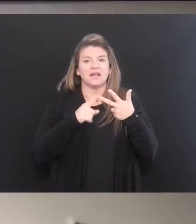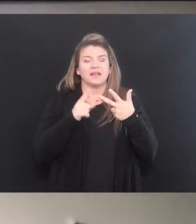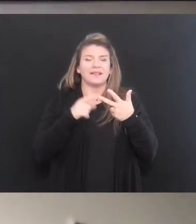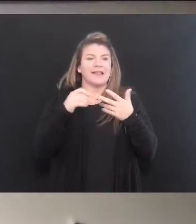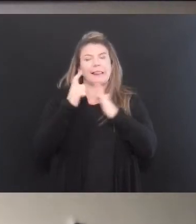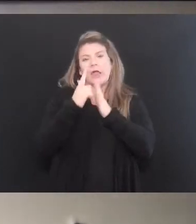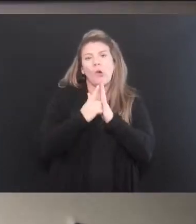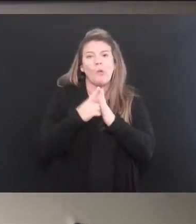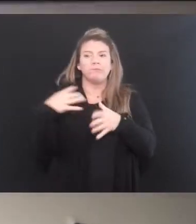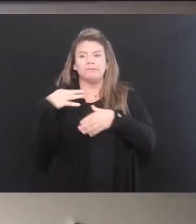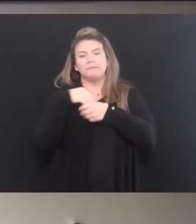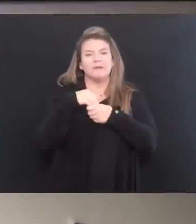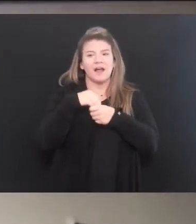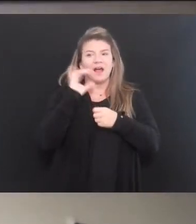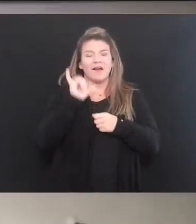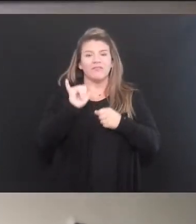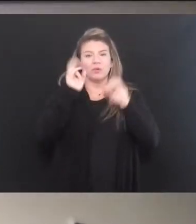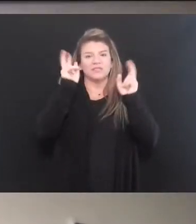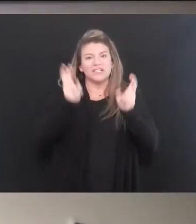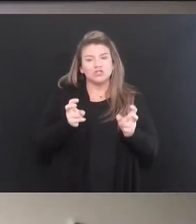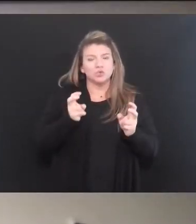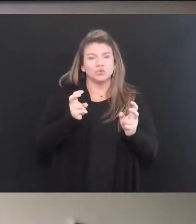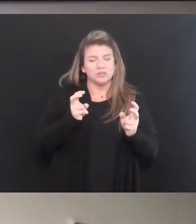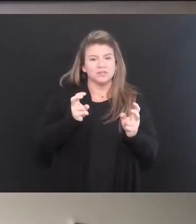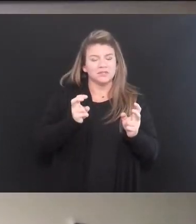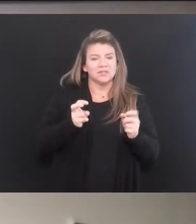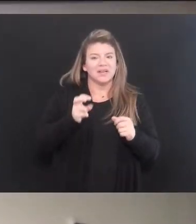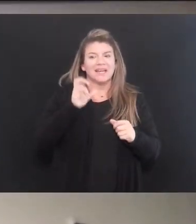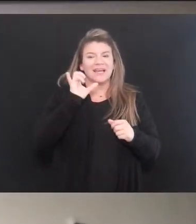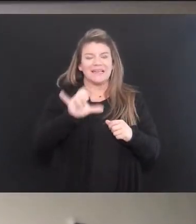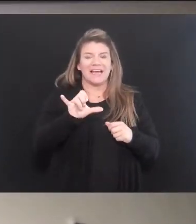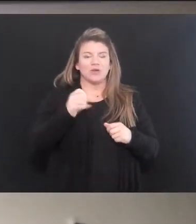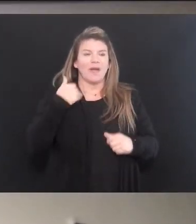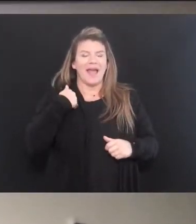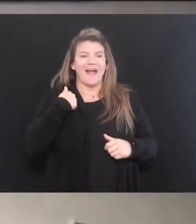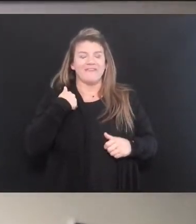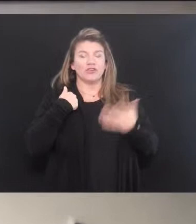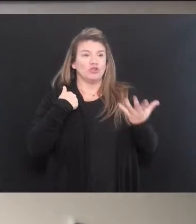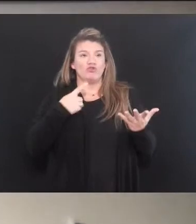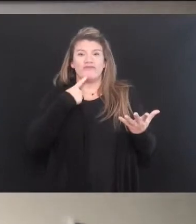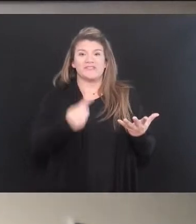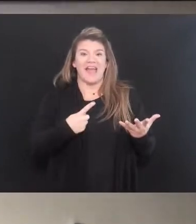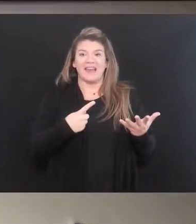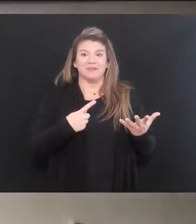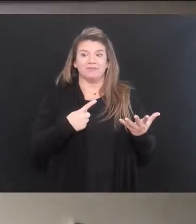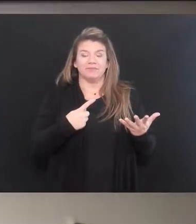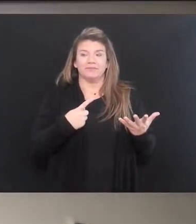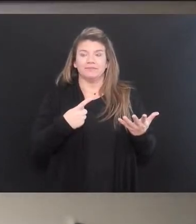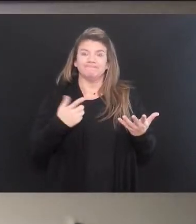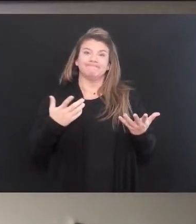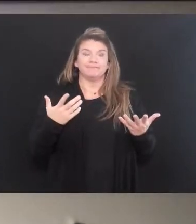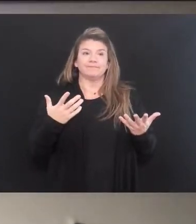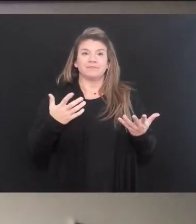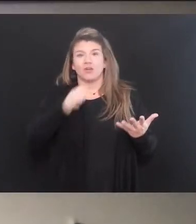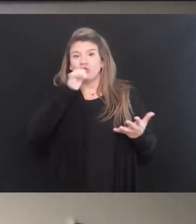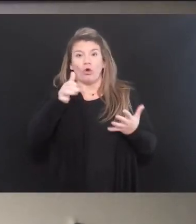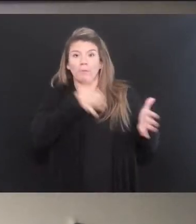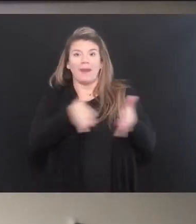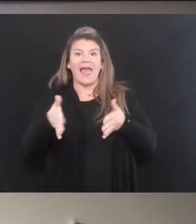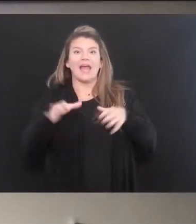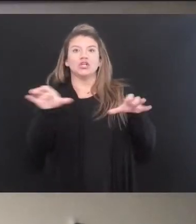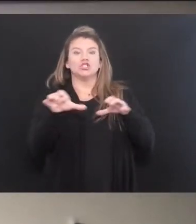of those issues. And I know you've stated unequivocally you don't plan to do